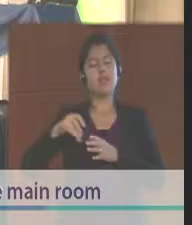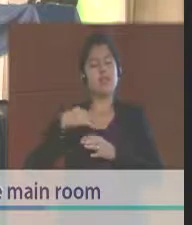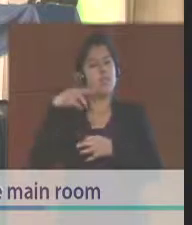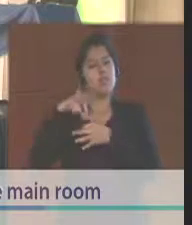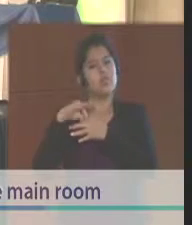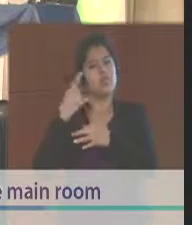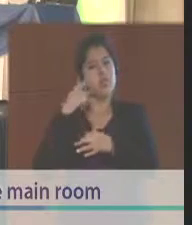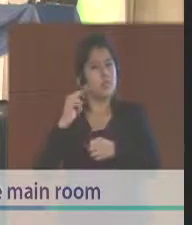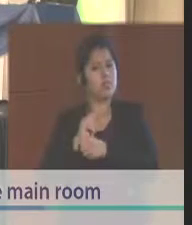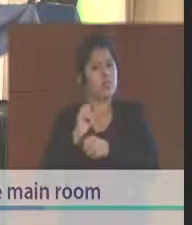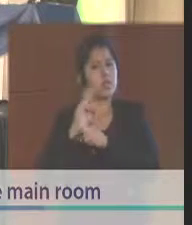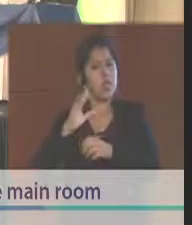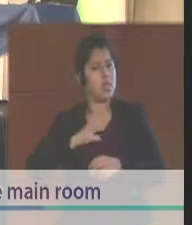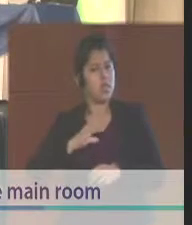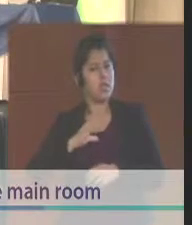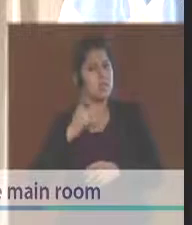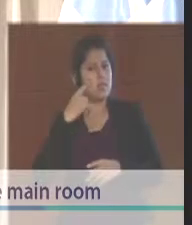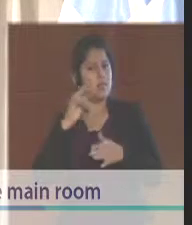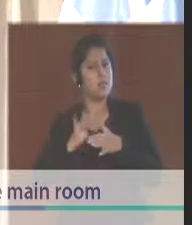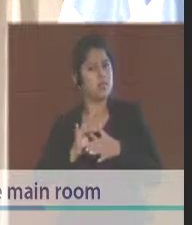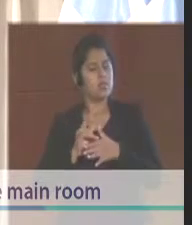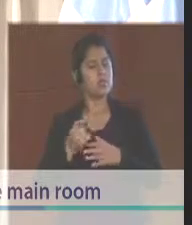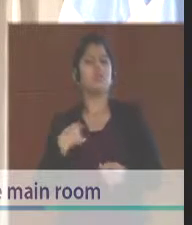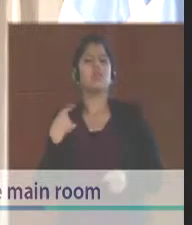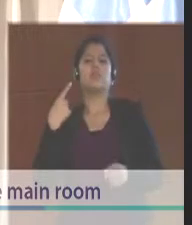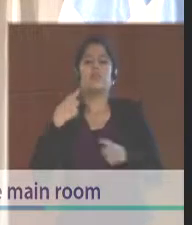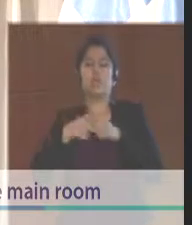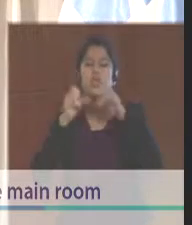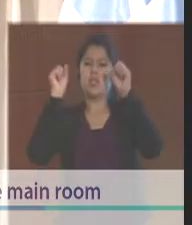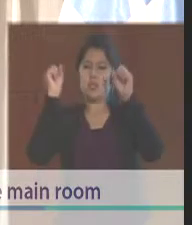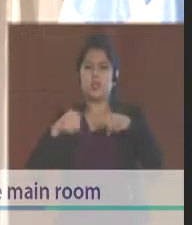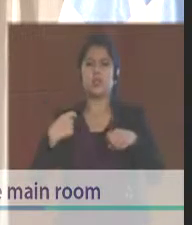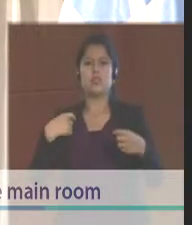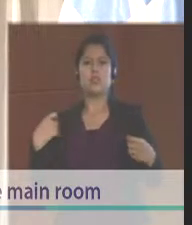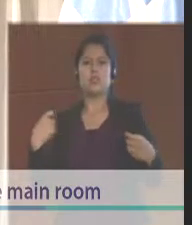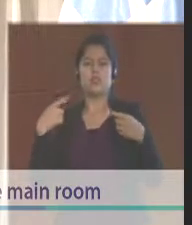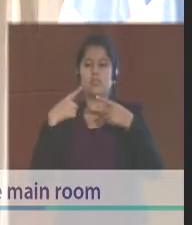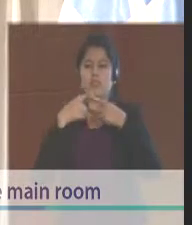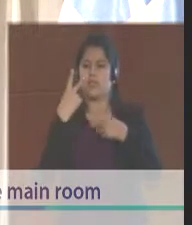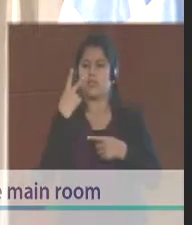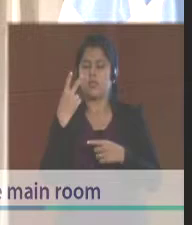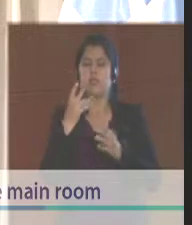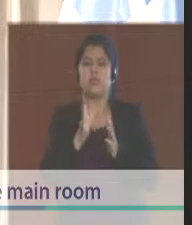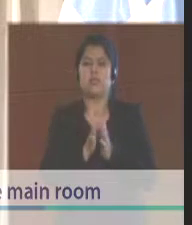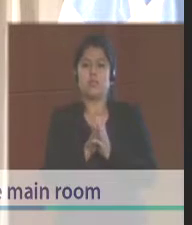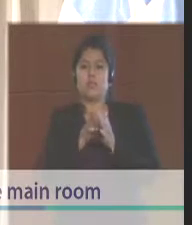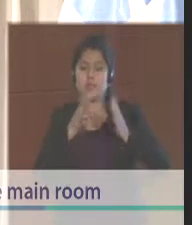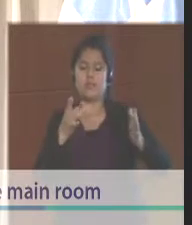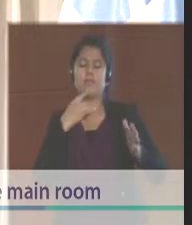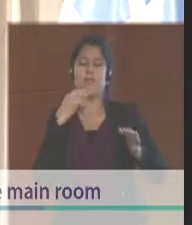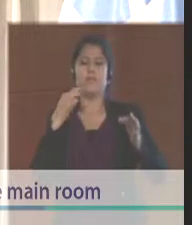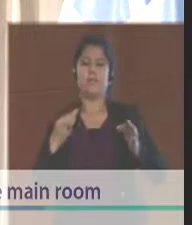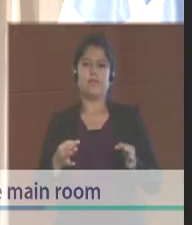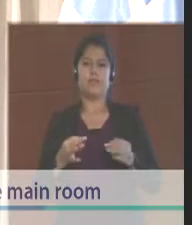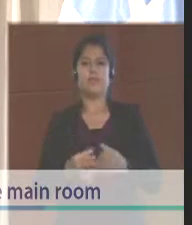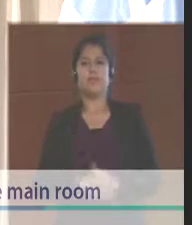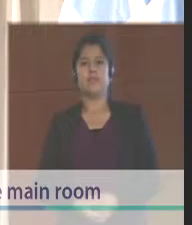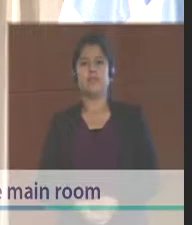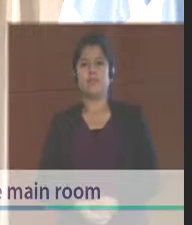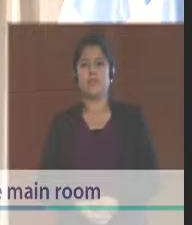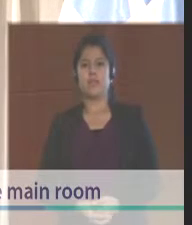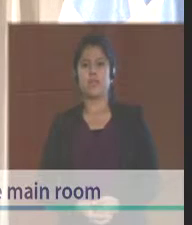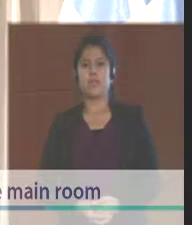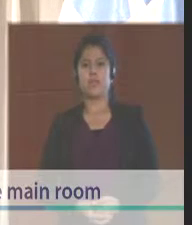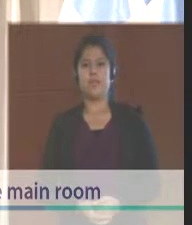is a need to supply these technical management units. We have been able to see how effective they